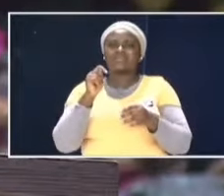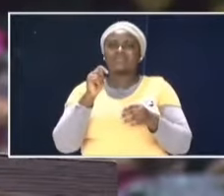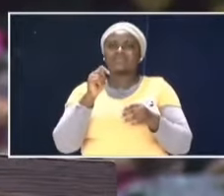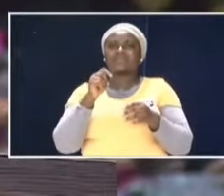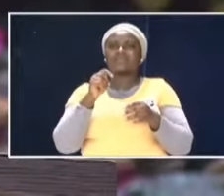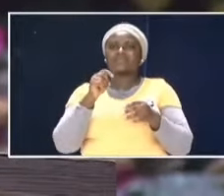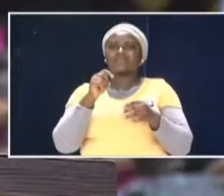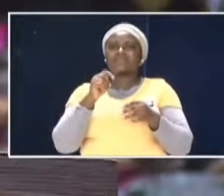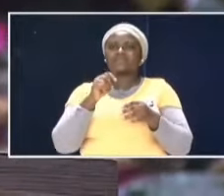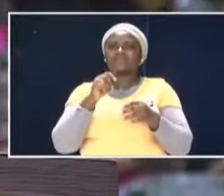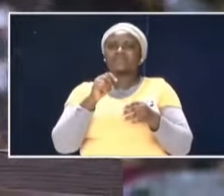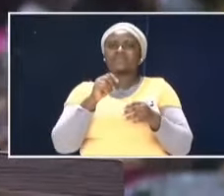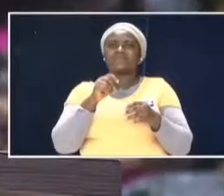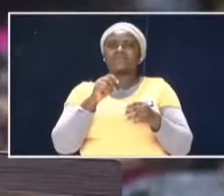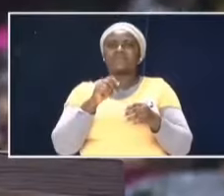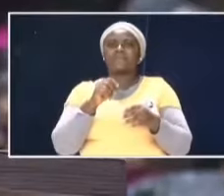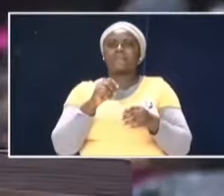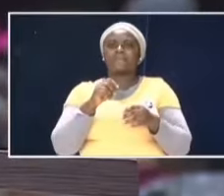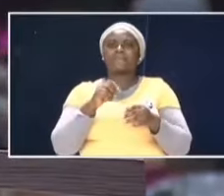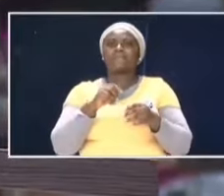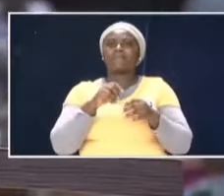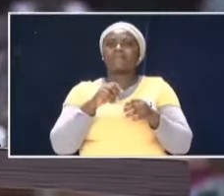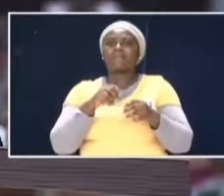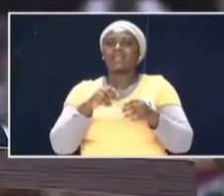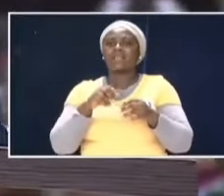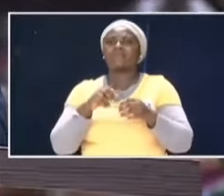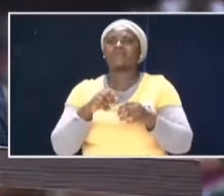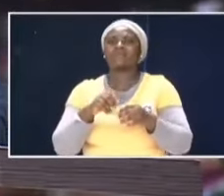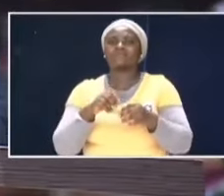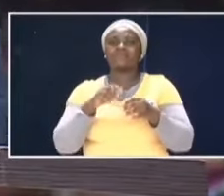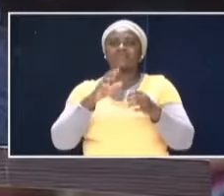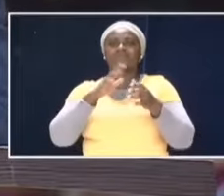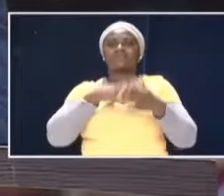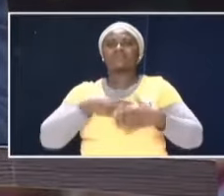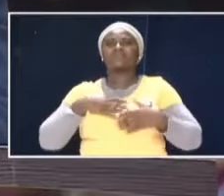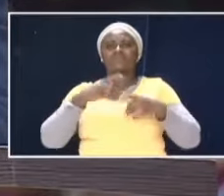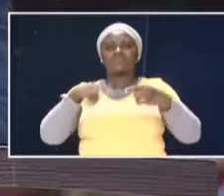the nations of the earth, please go to